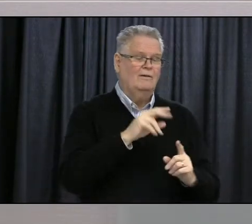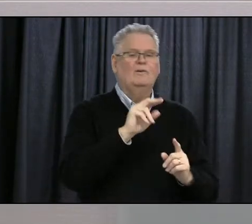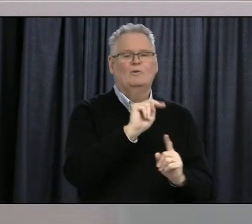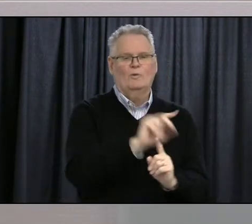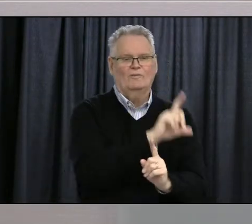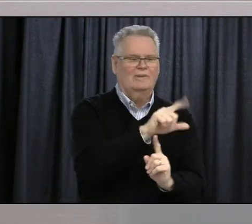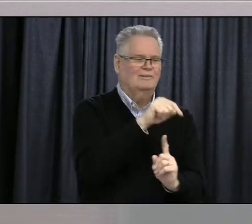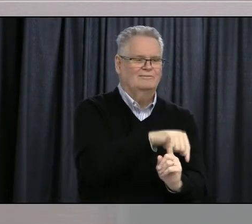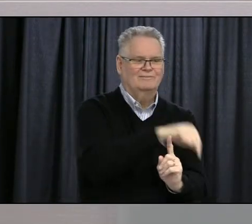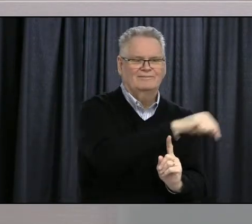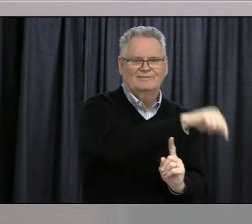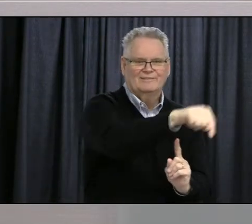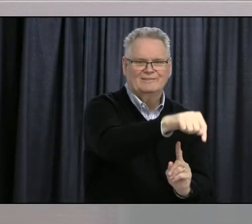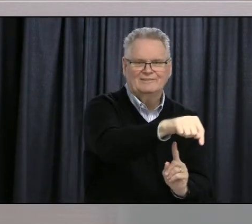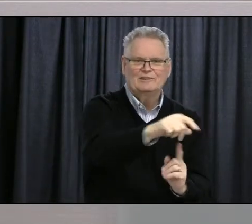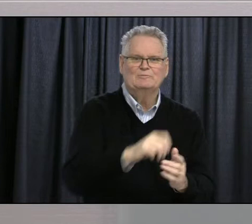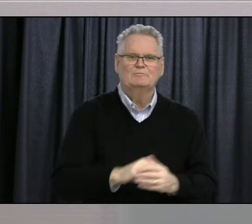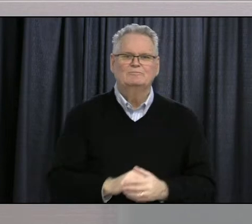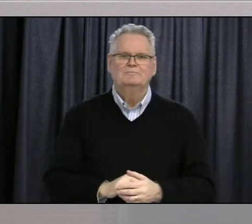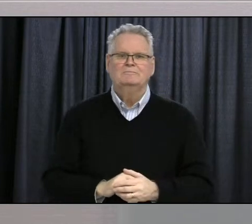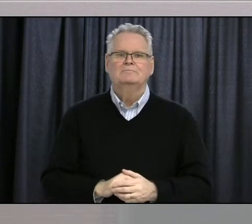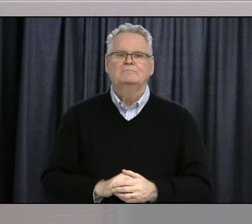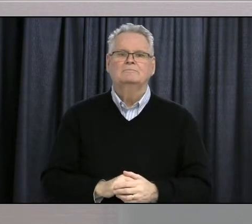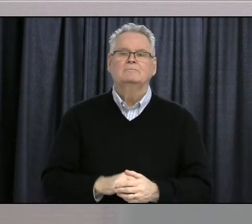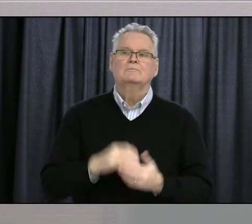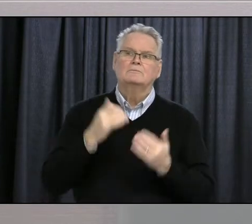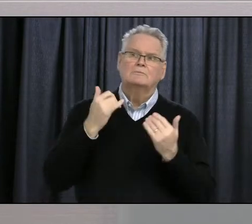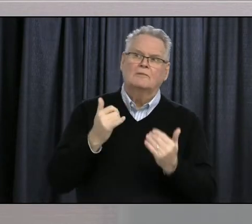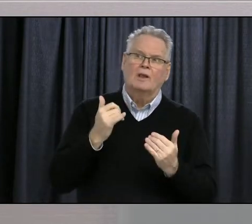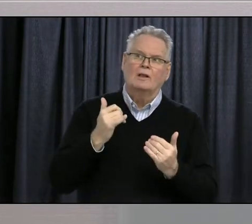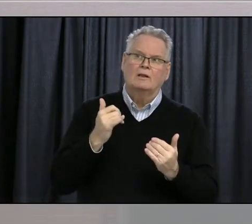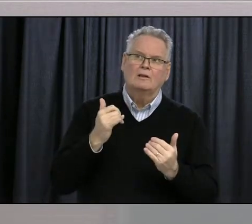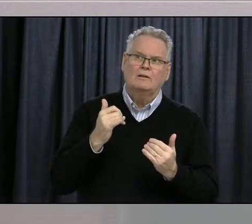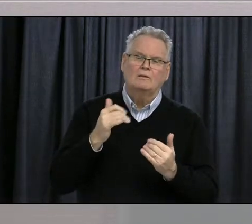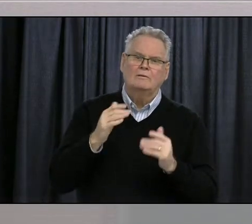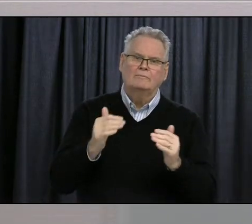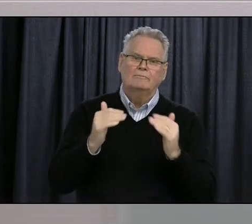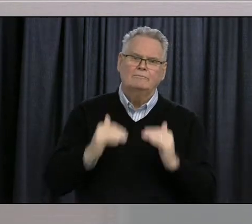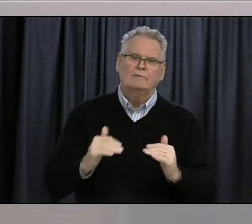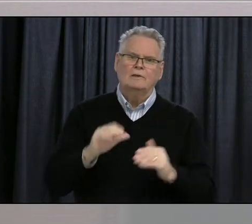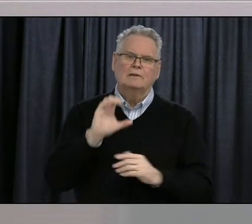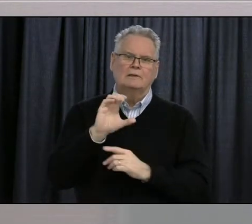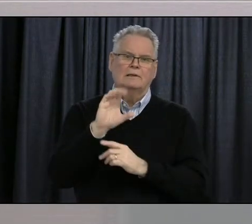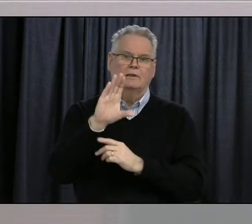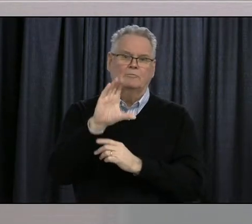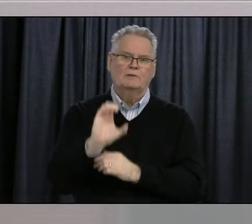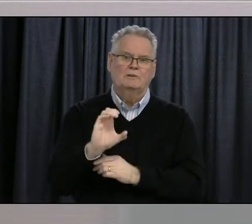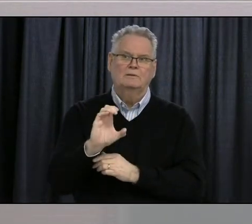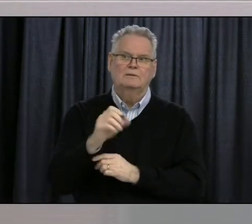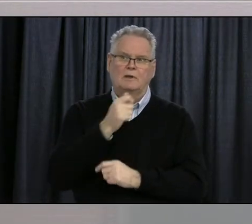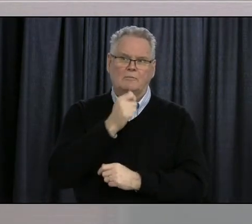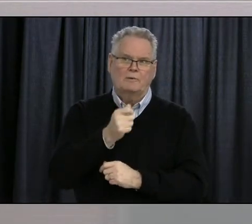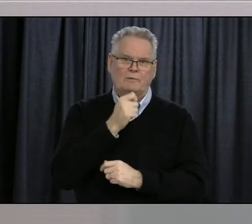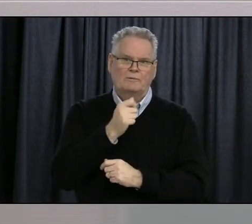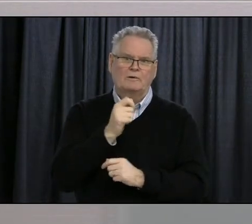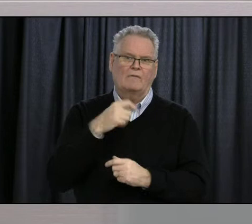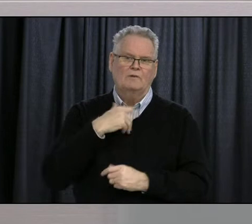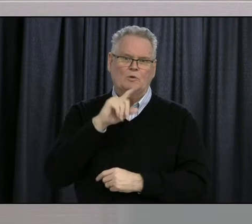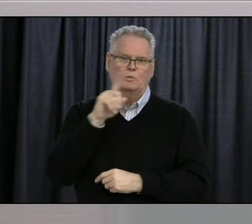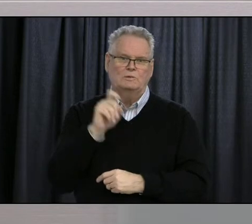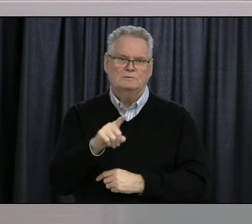to the questions there about the blue puttees, can you give us more information about the worker who tested positive? Was this someone